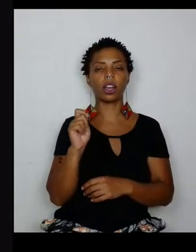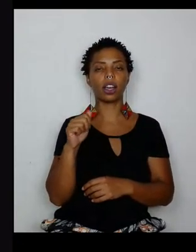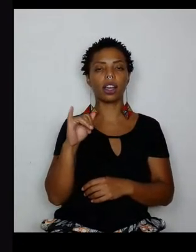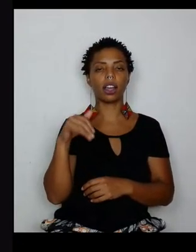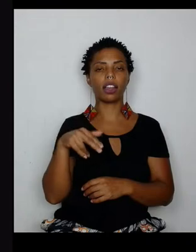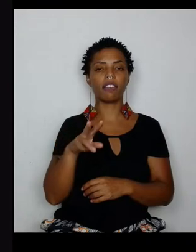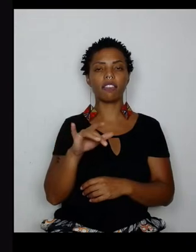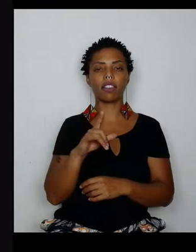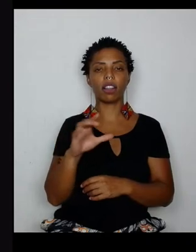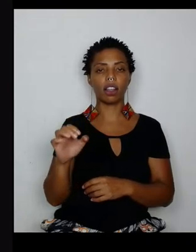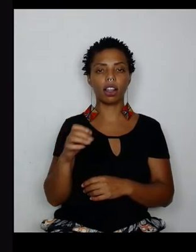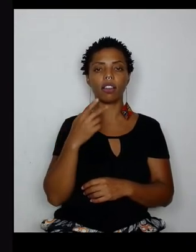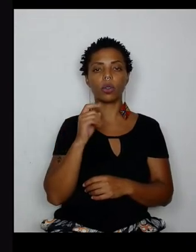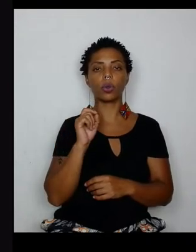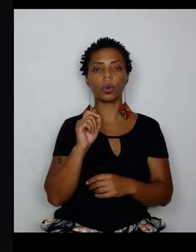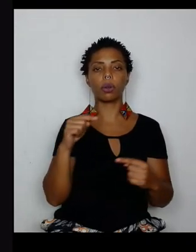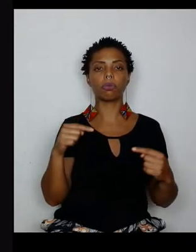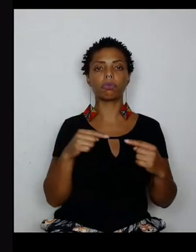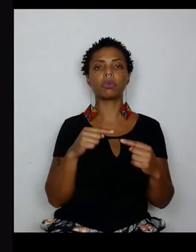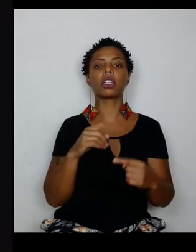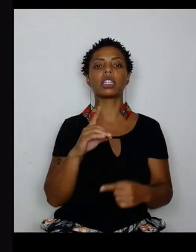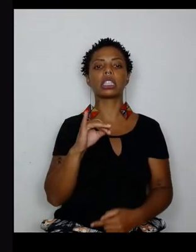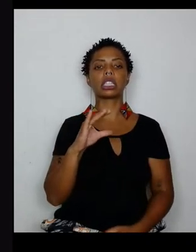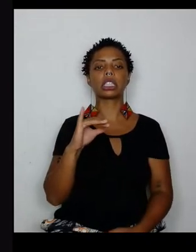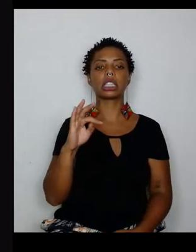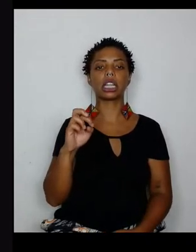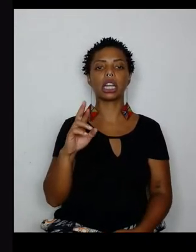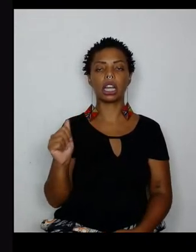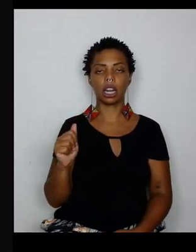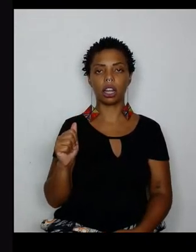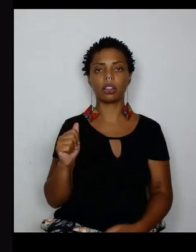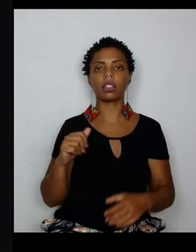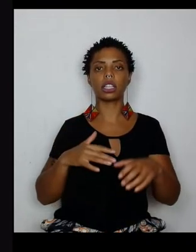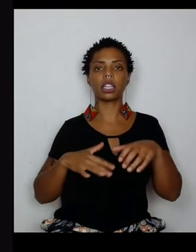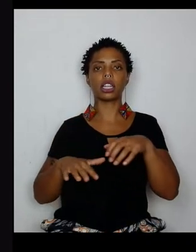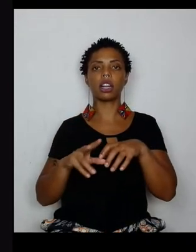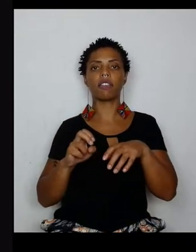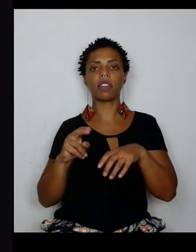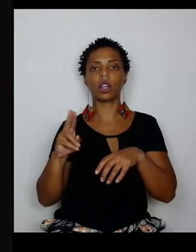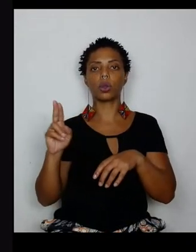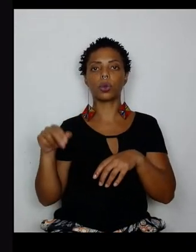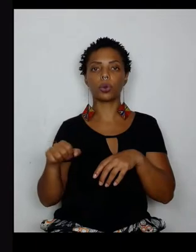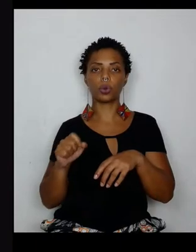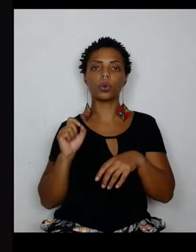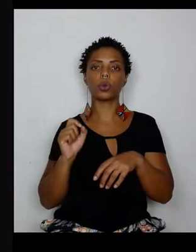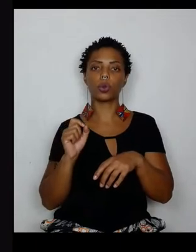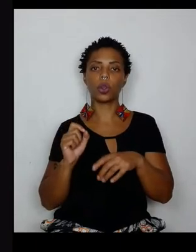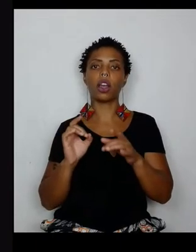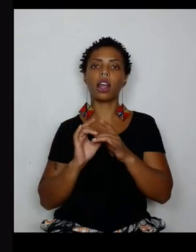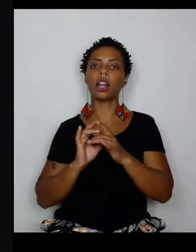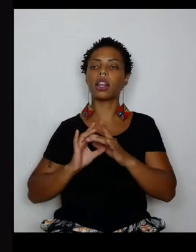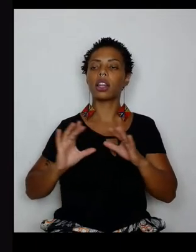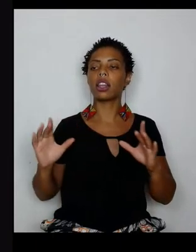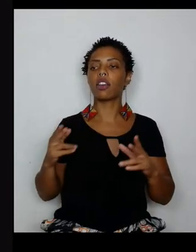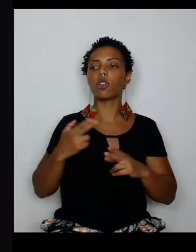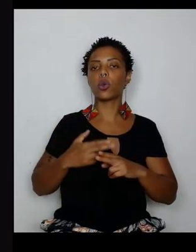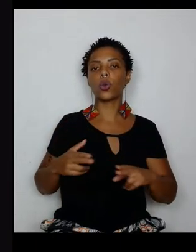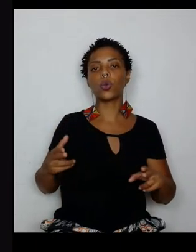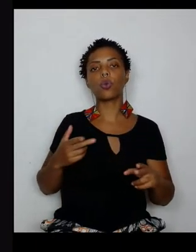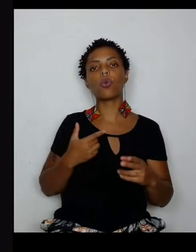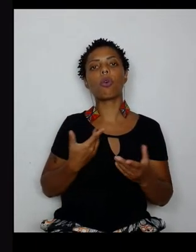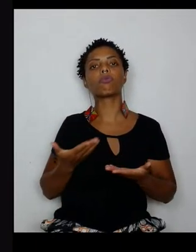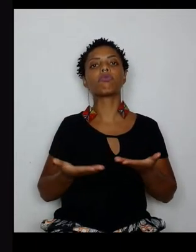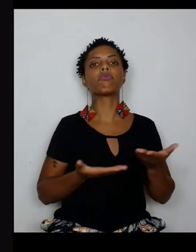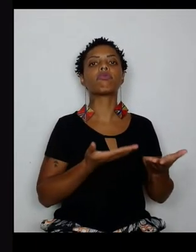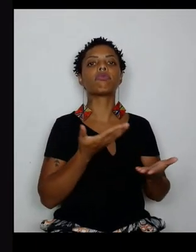island naked and free with their sexual favors the discursive feminization of polynesia